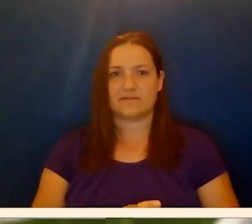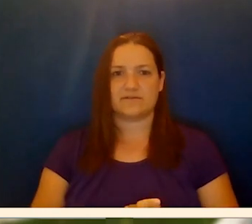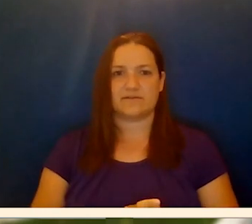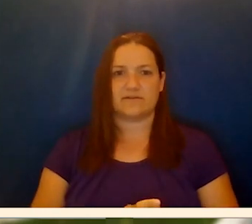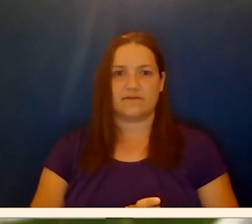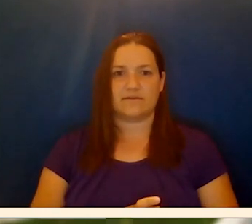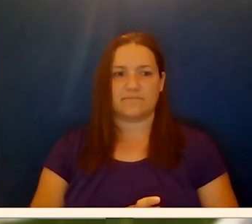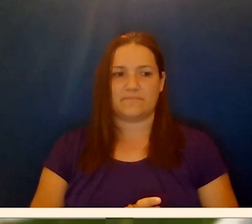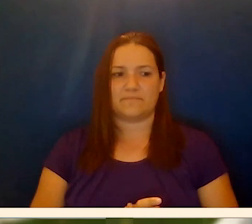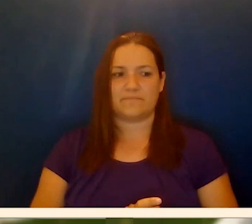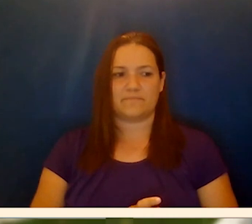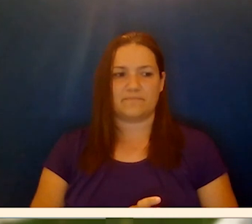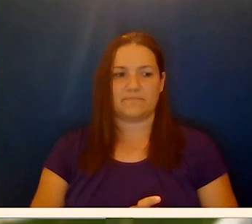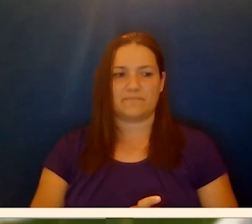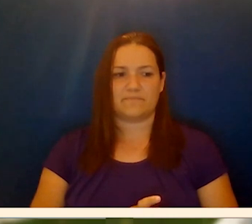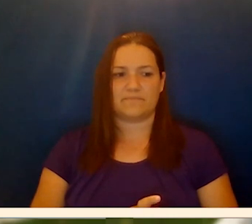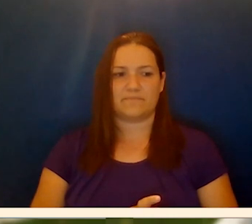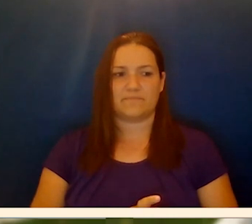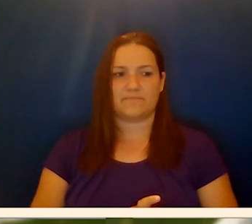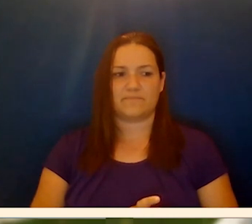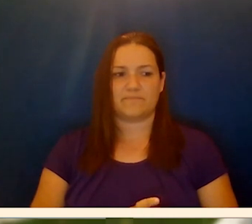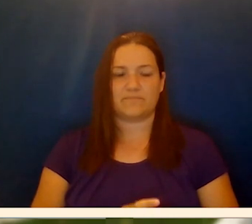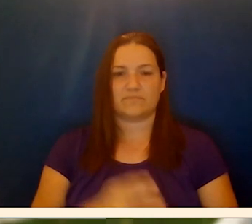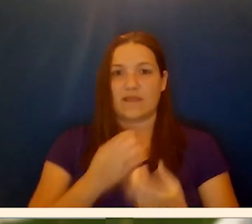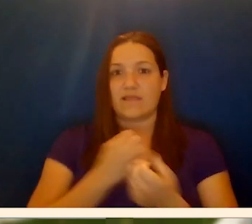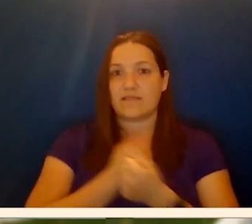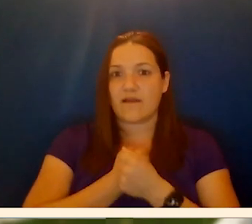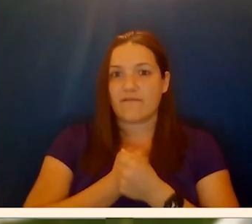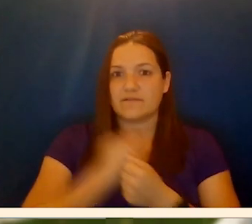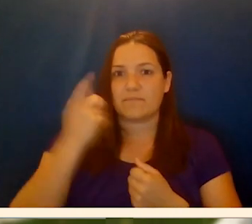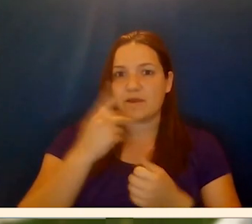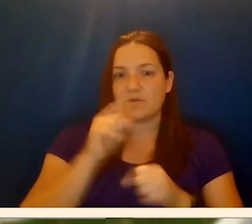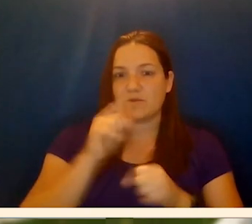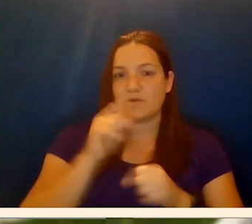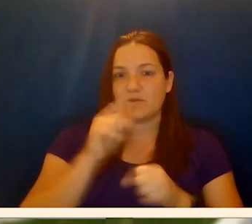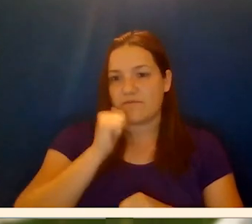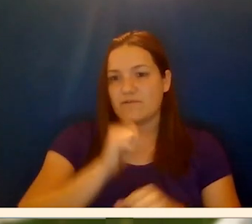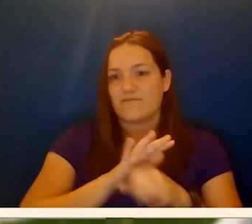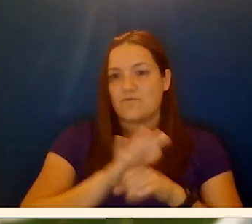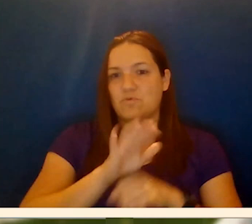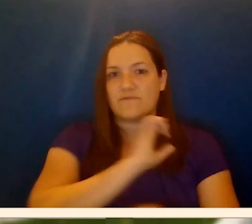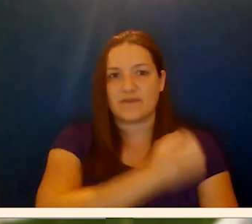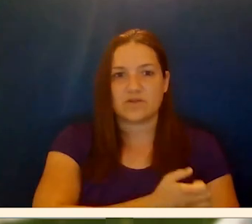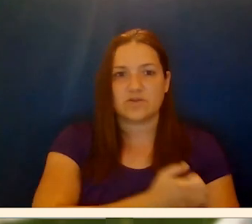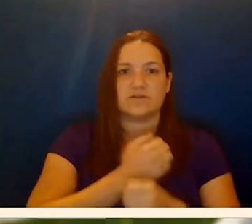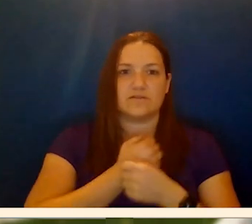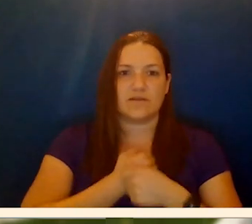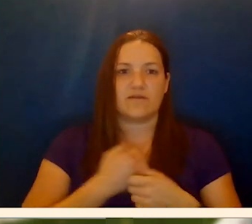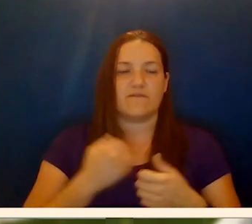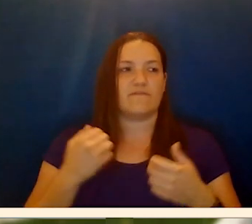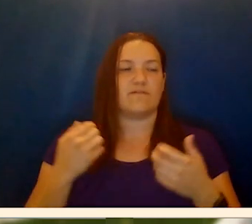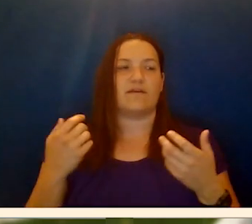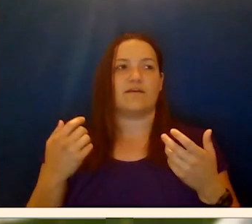that just loving to come to work every day, full of energy and compassion and empathy, and